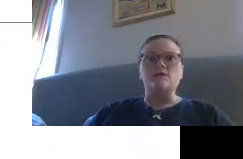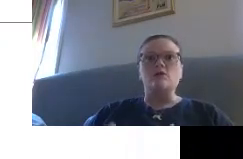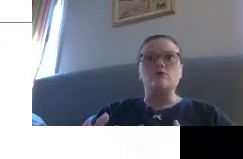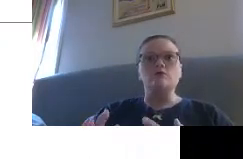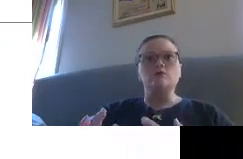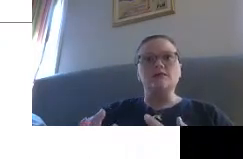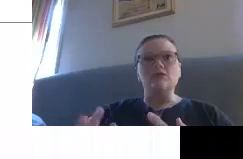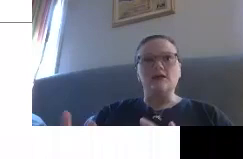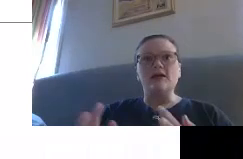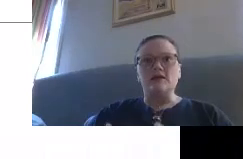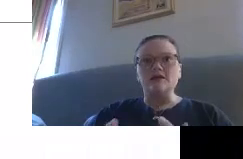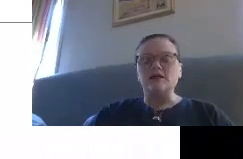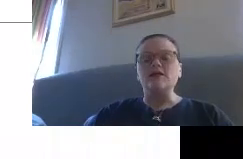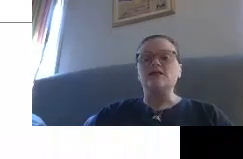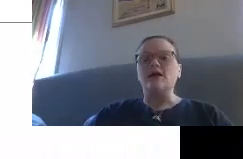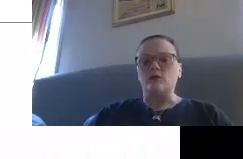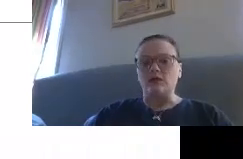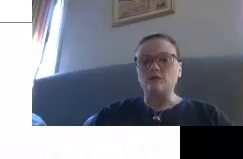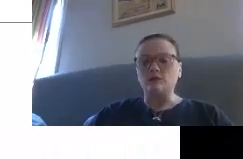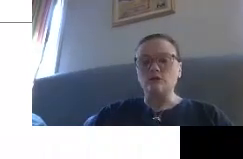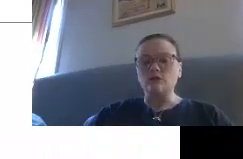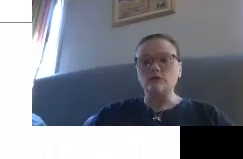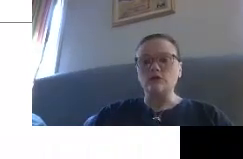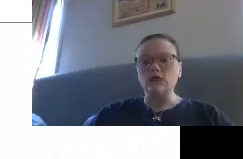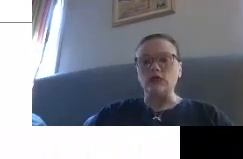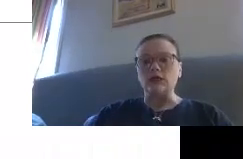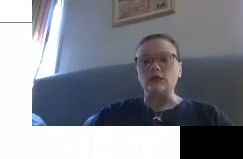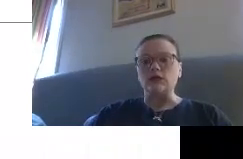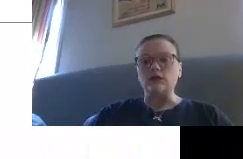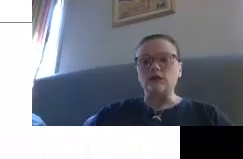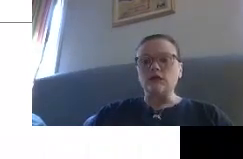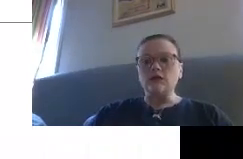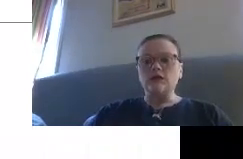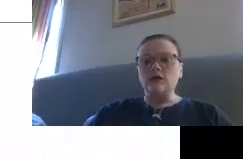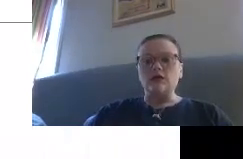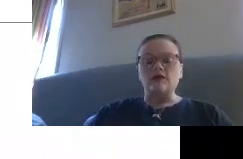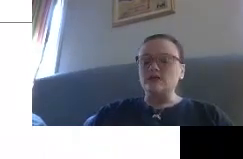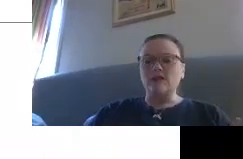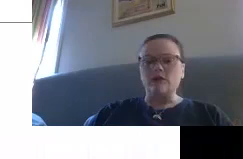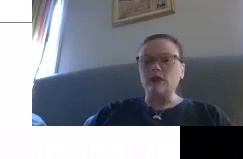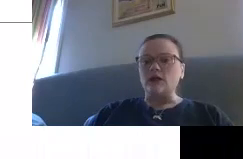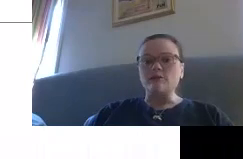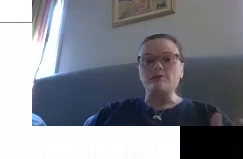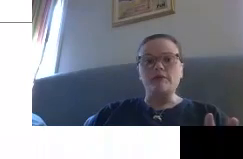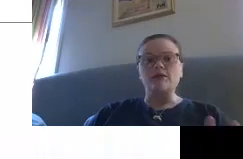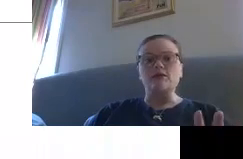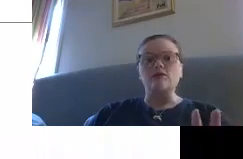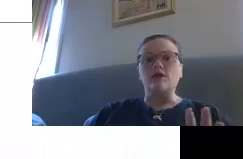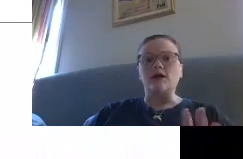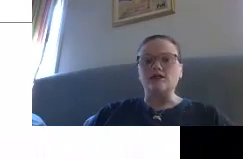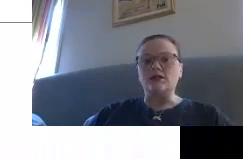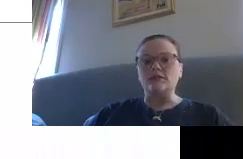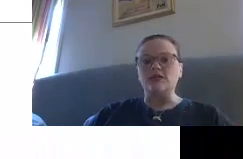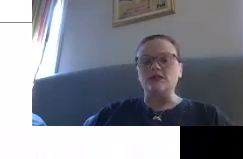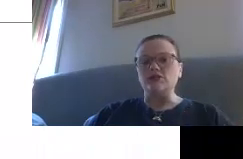And so we said, okay, great. They said yes. Now what do we do? And a lot of us had no idea. But so